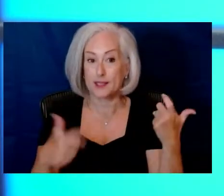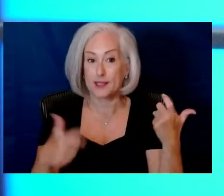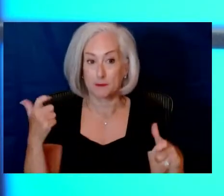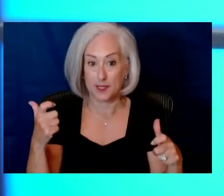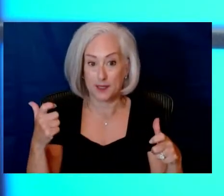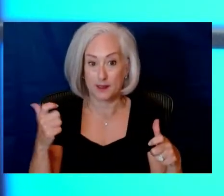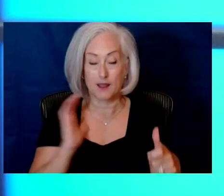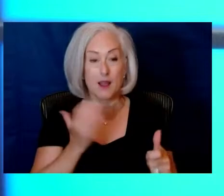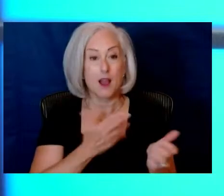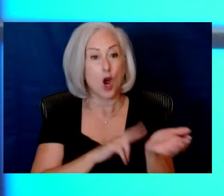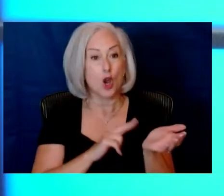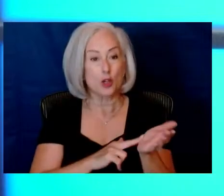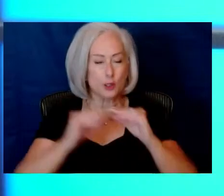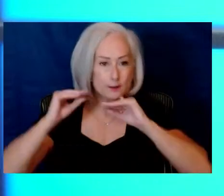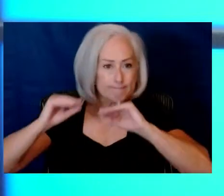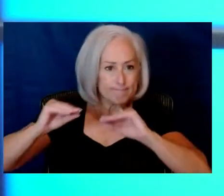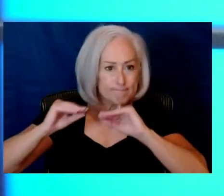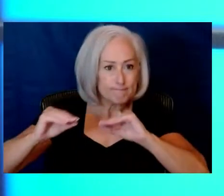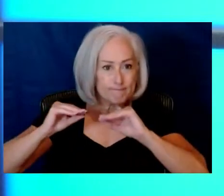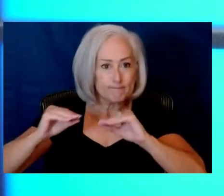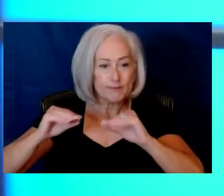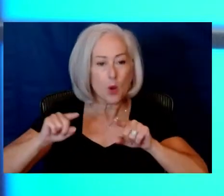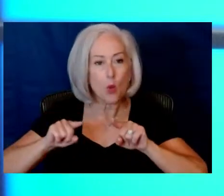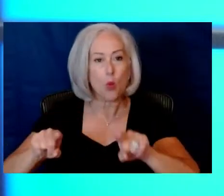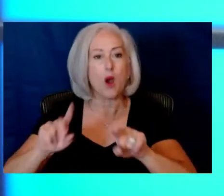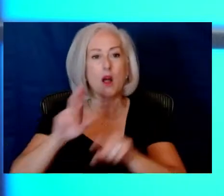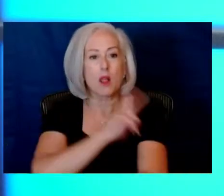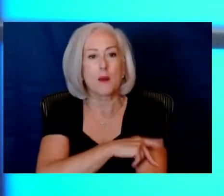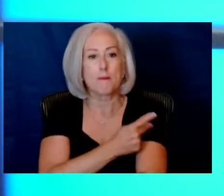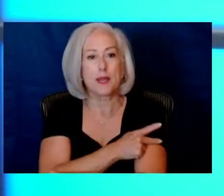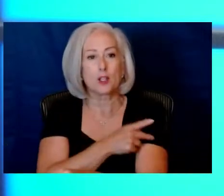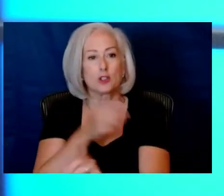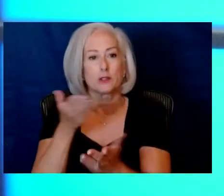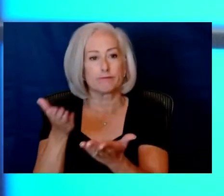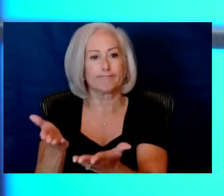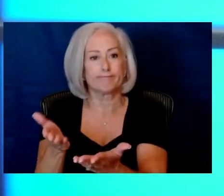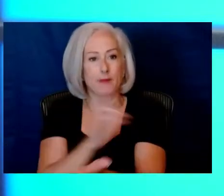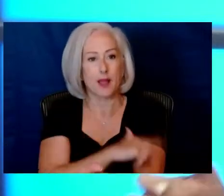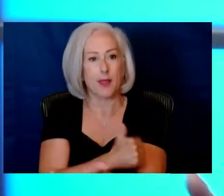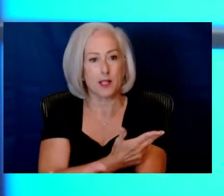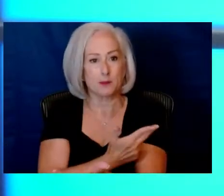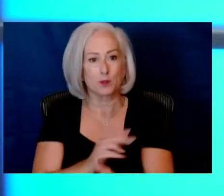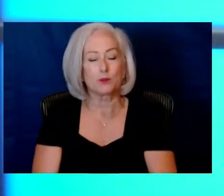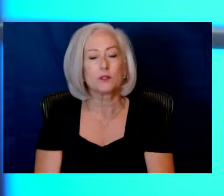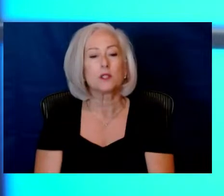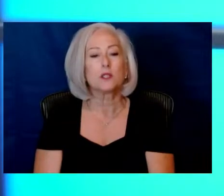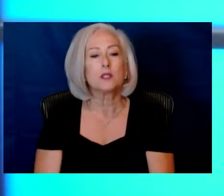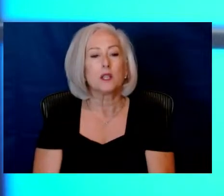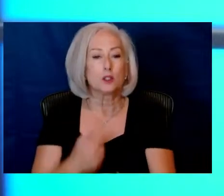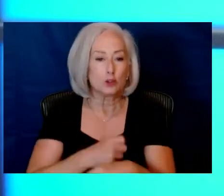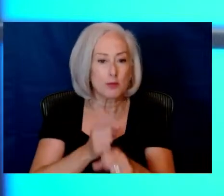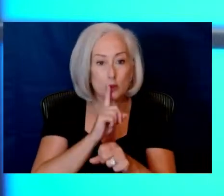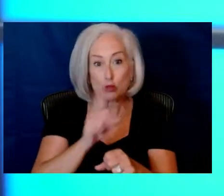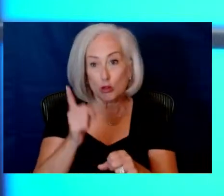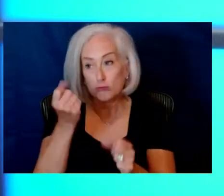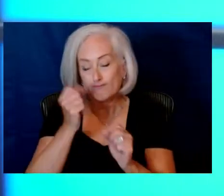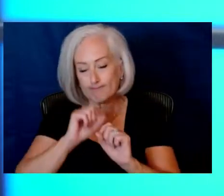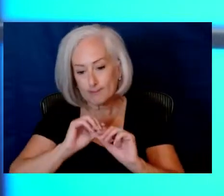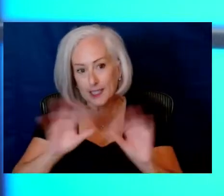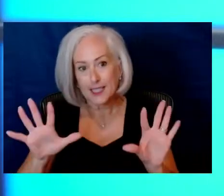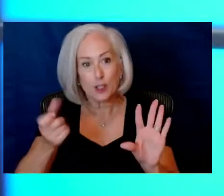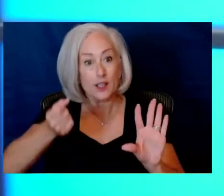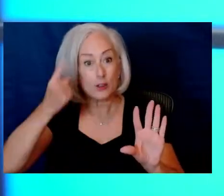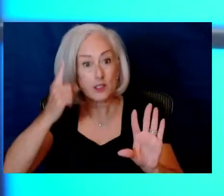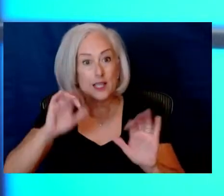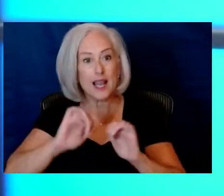do a lot of education while patients are in the hospital to make sure that they fully grasp the dressing changes we're